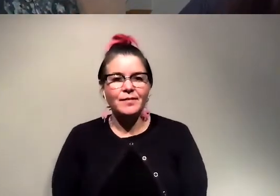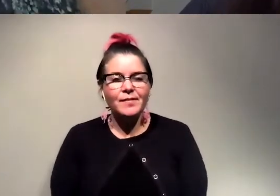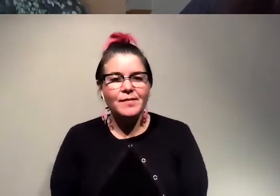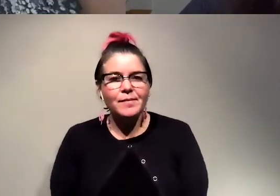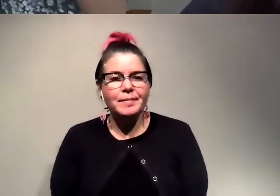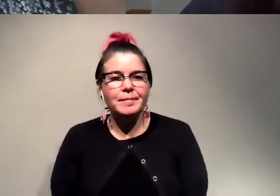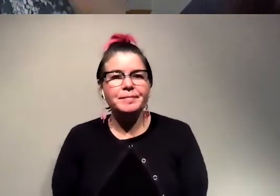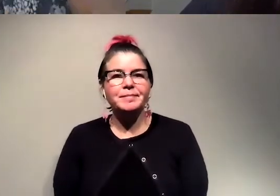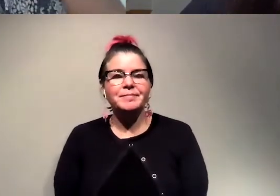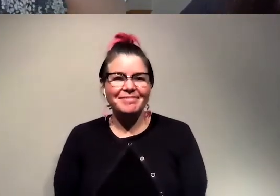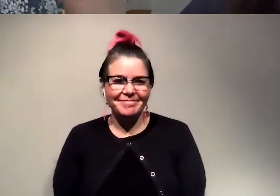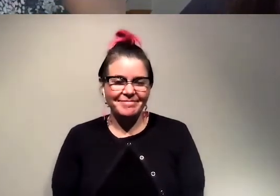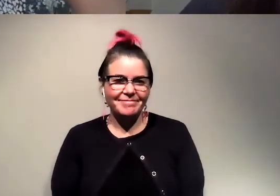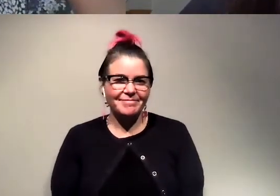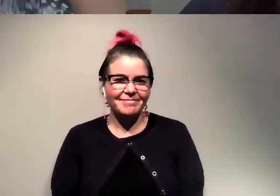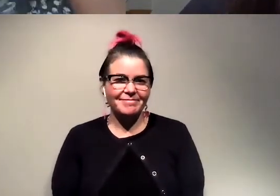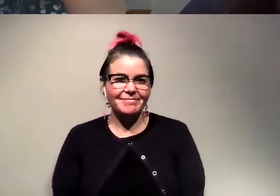she would,